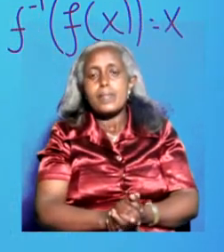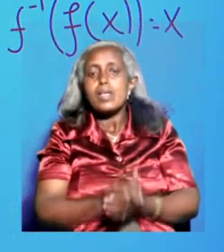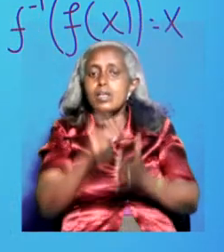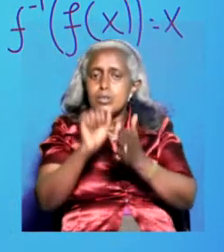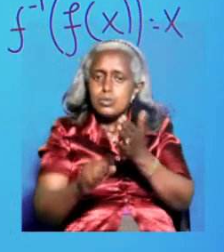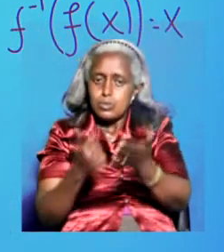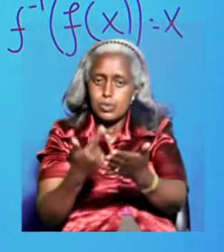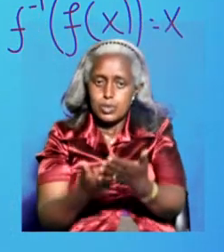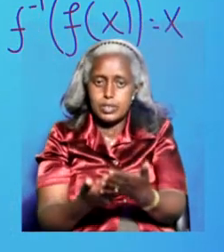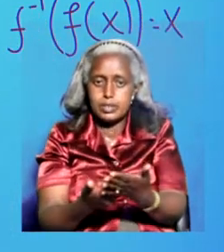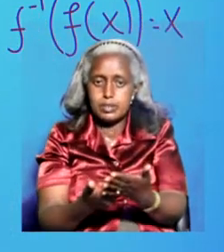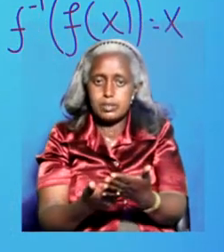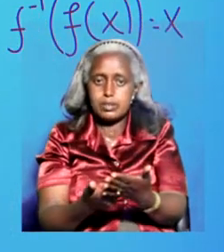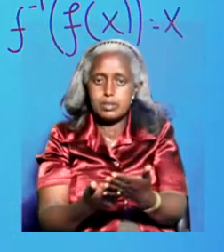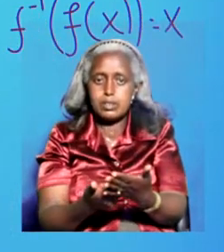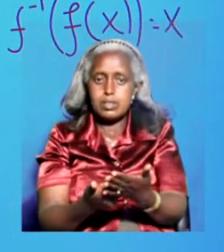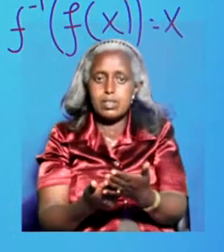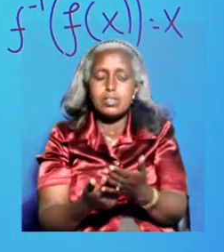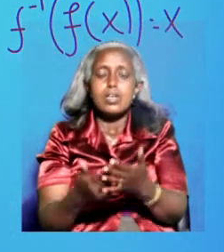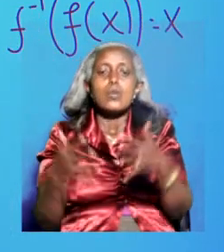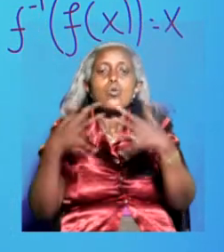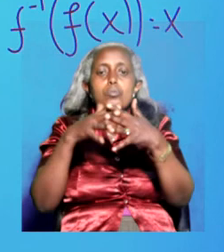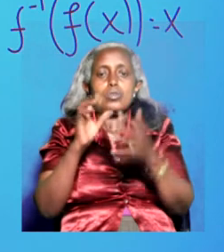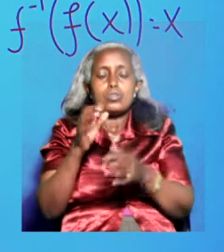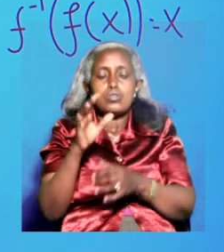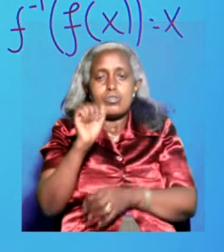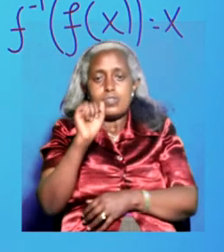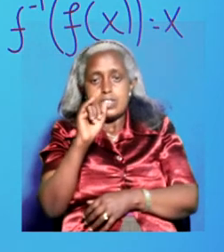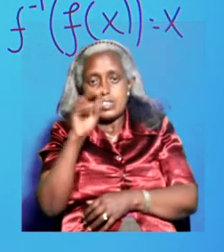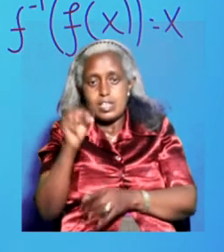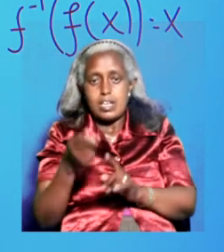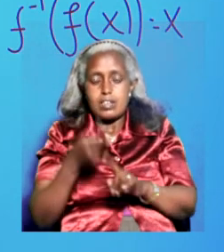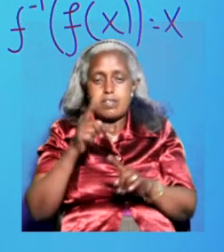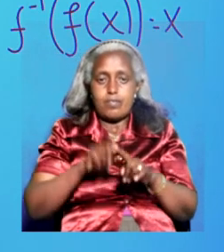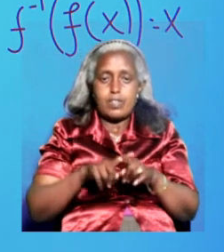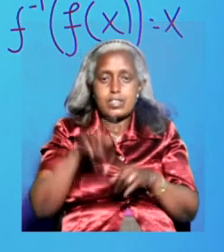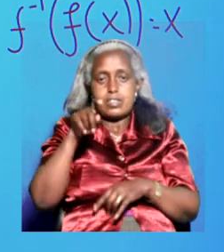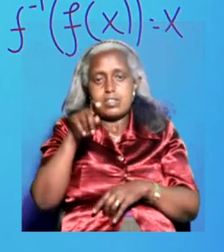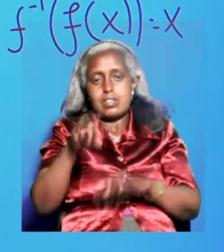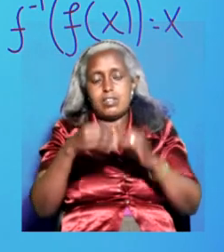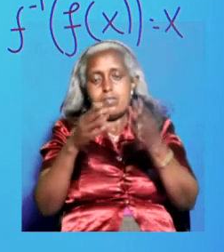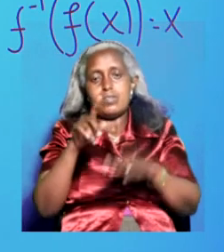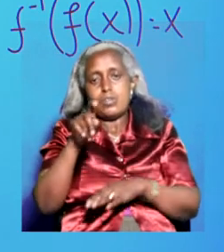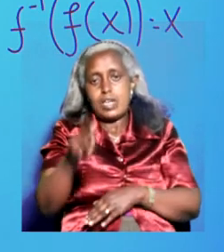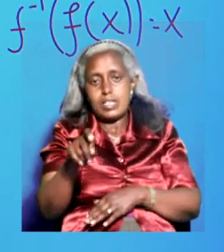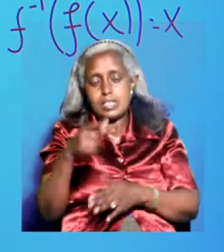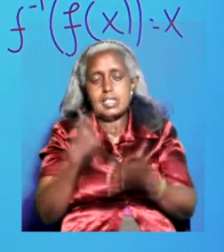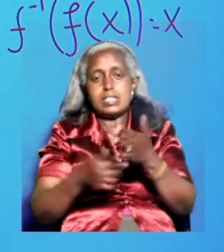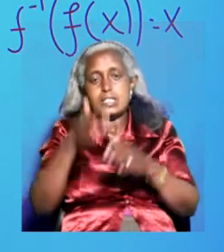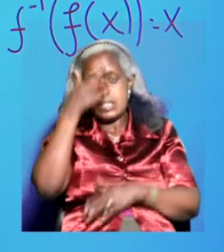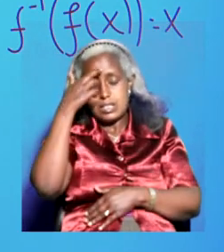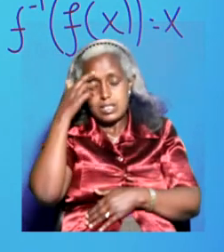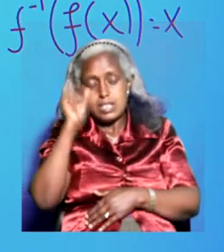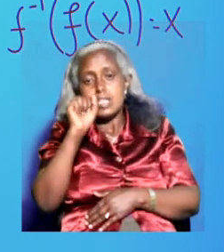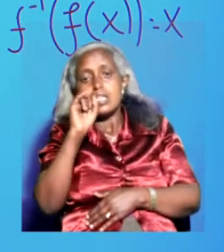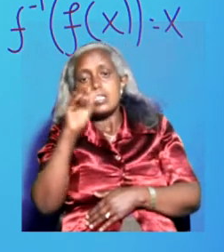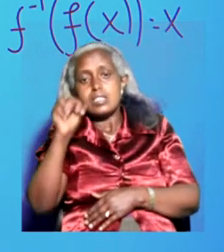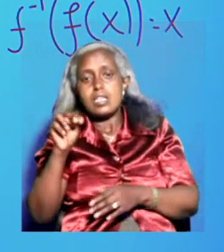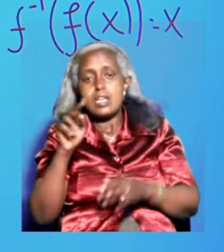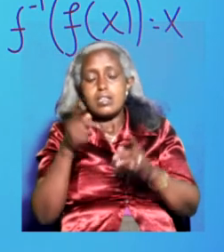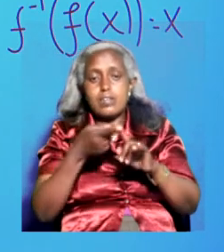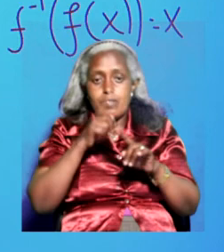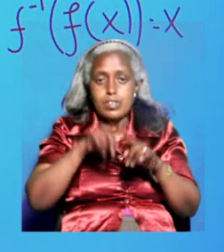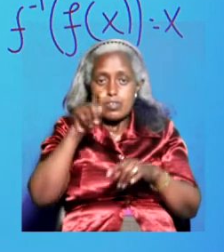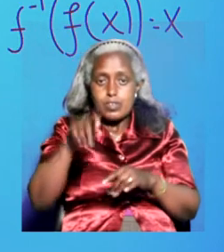So here is a composition of sine and its inverse, so it gives you x. In this case, sine inverse of x is